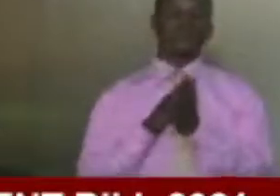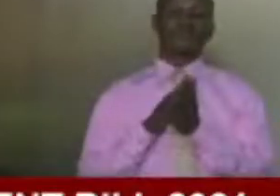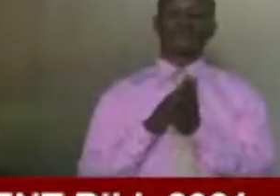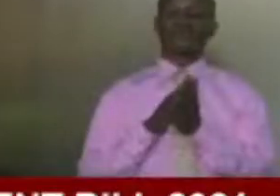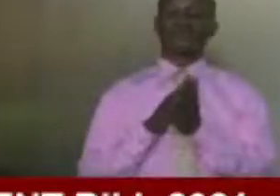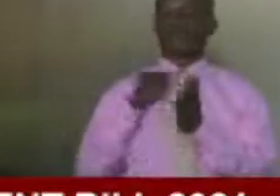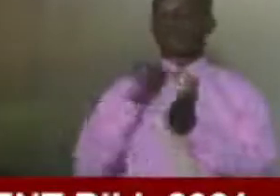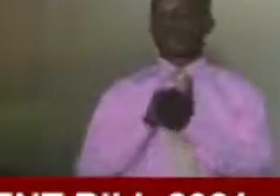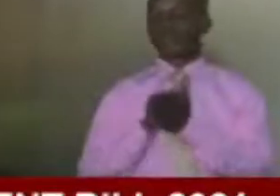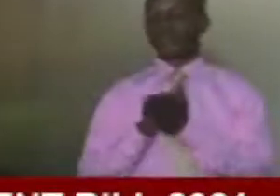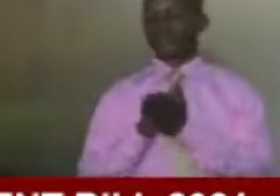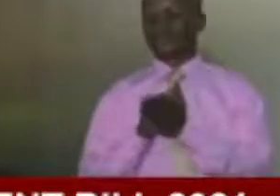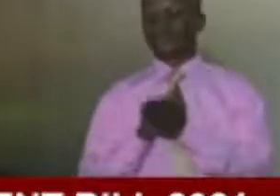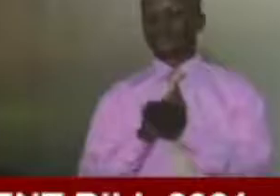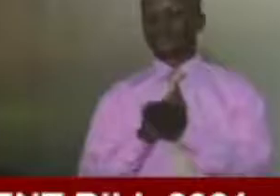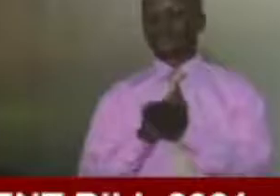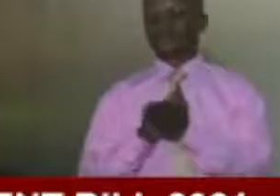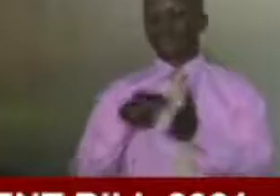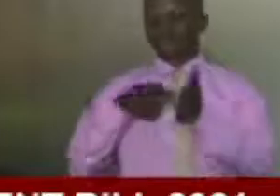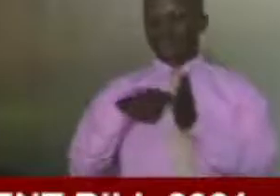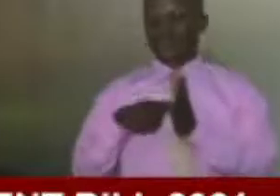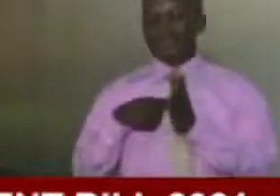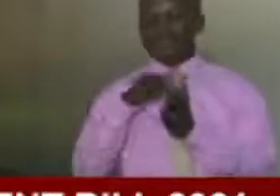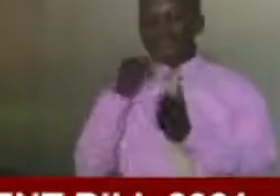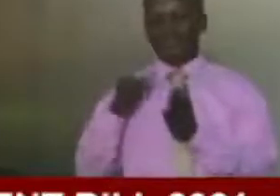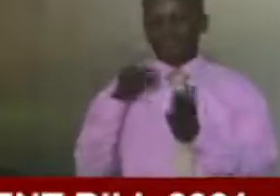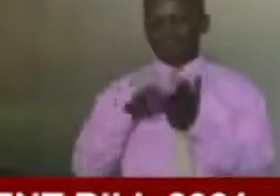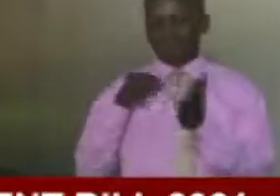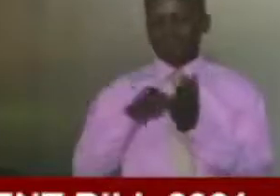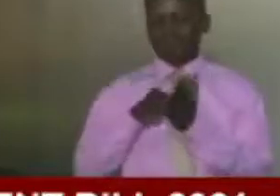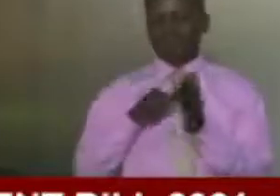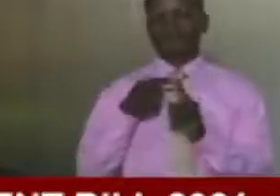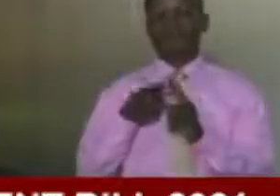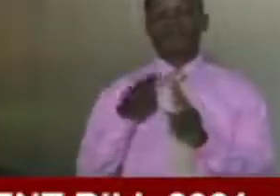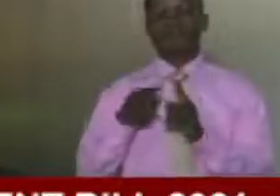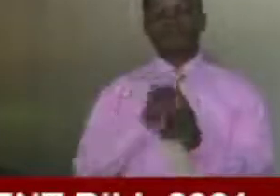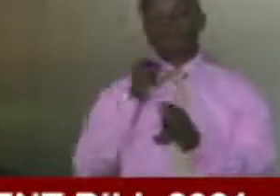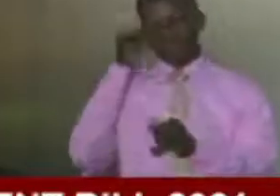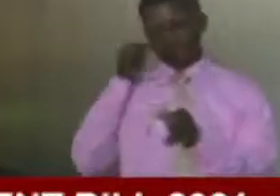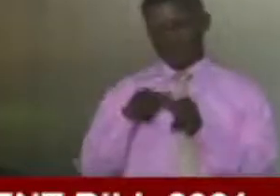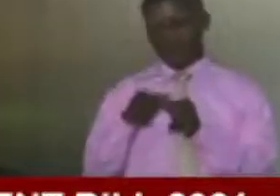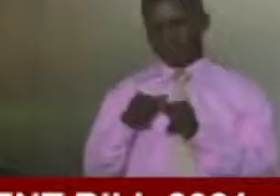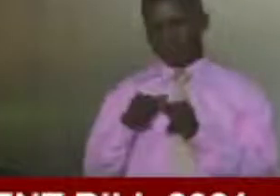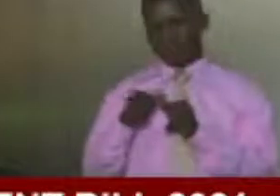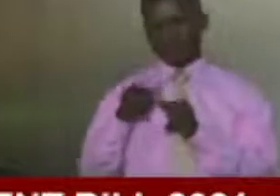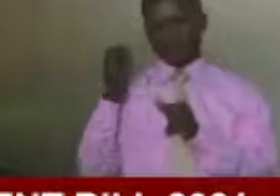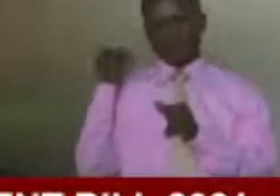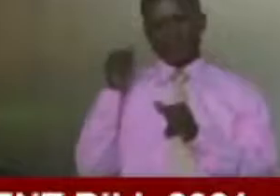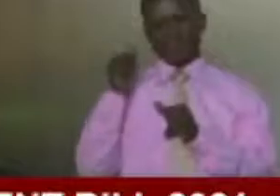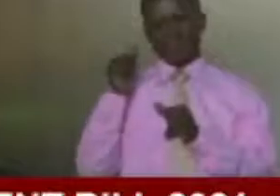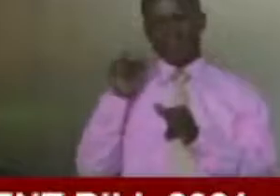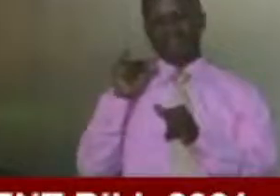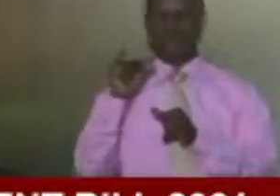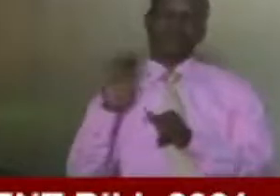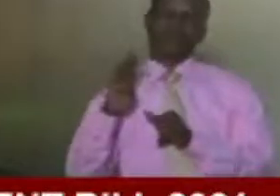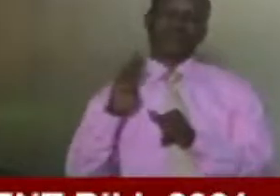know, is not a destination. It's a journey. You know, we can, I remember the PIA bill, that is the Petroleum